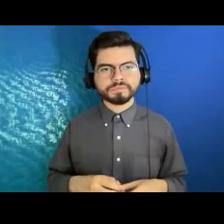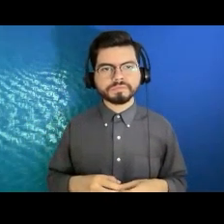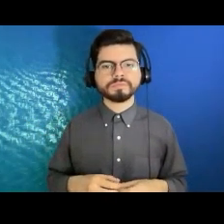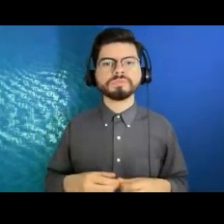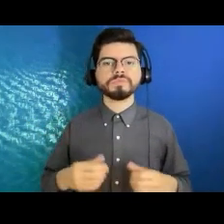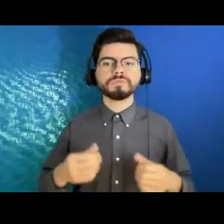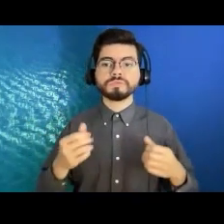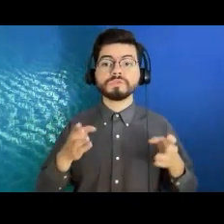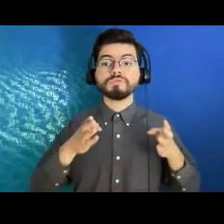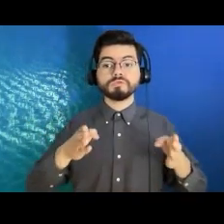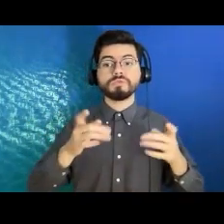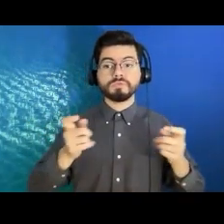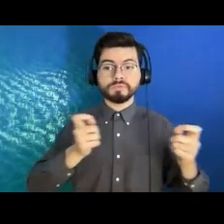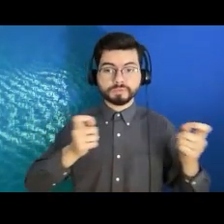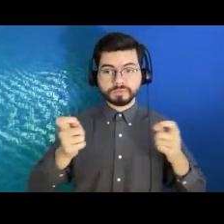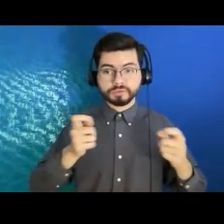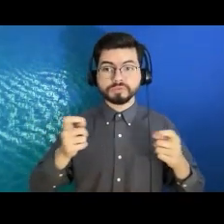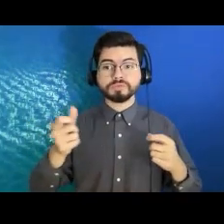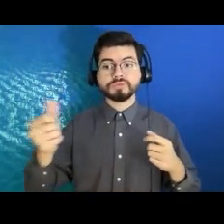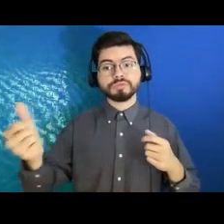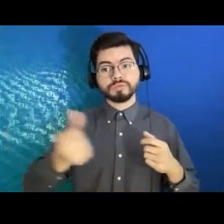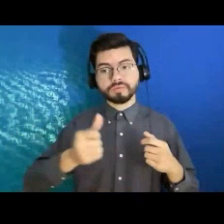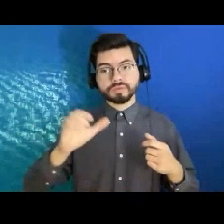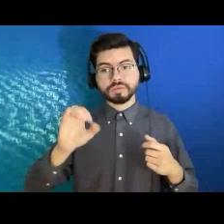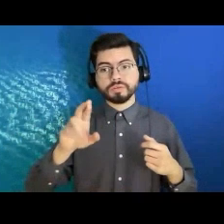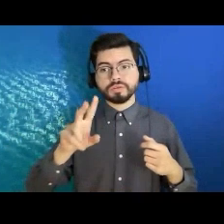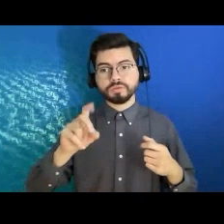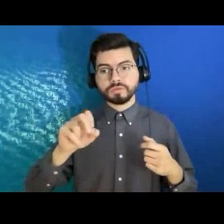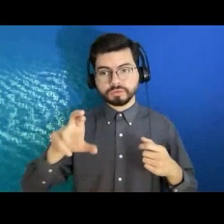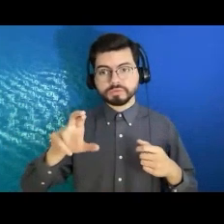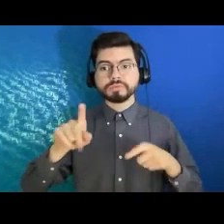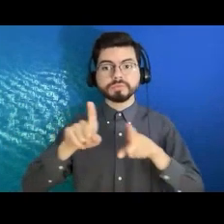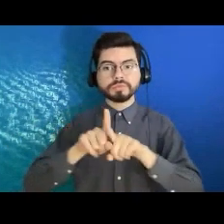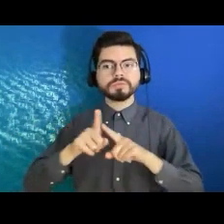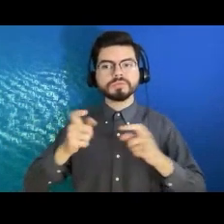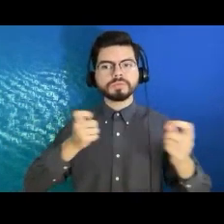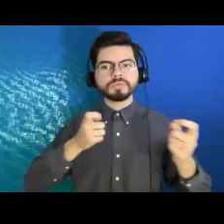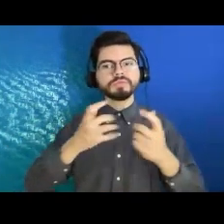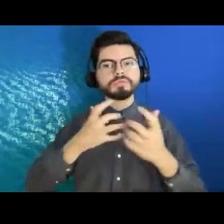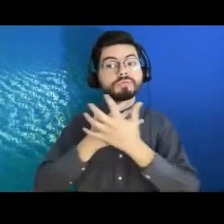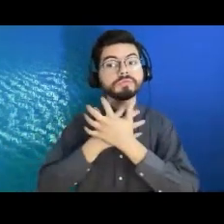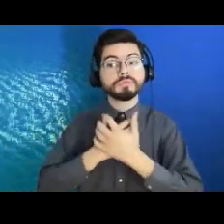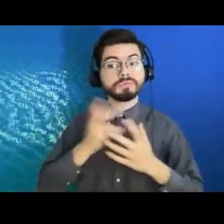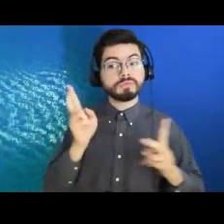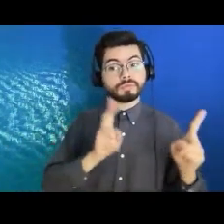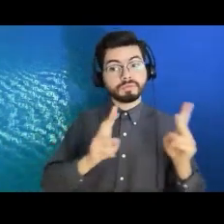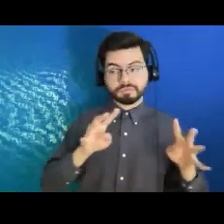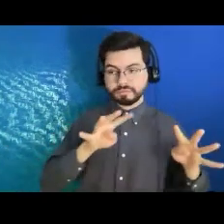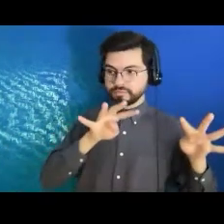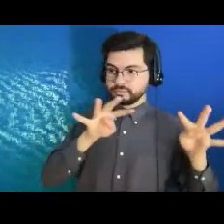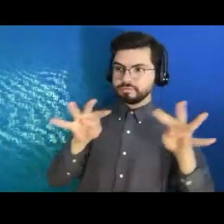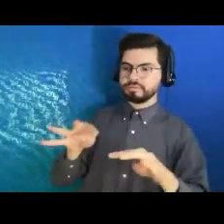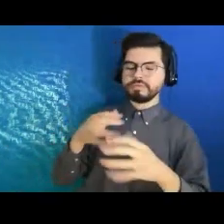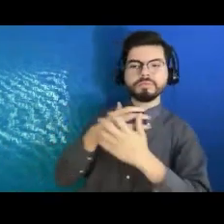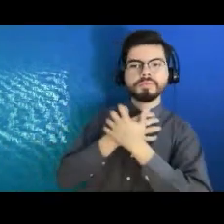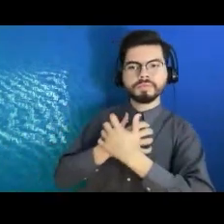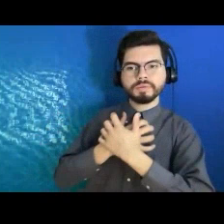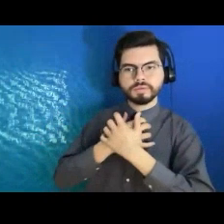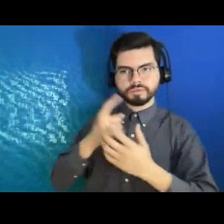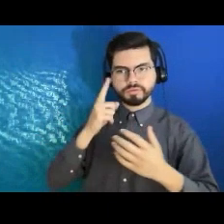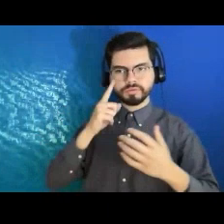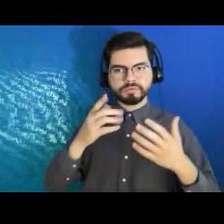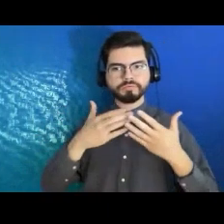managed as a transportation corridor, but we're also managing for bear viewing for the public. And that's why we have staff stationed throughout